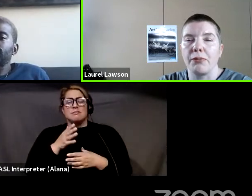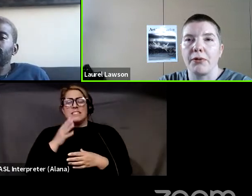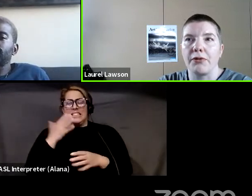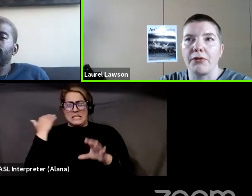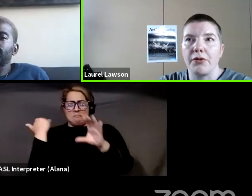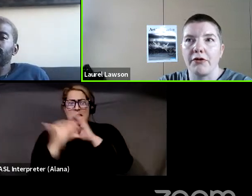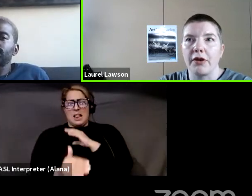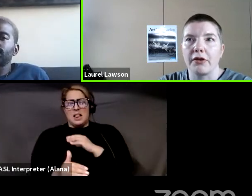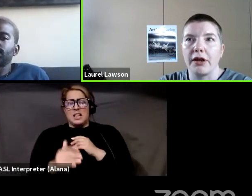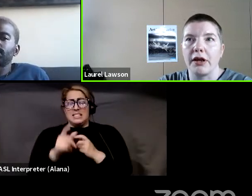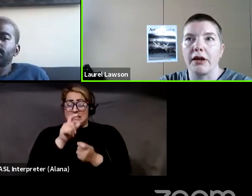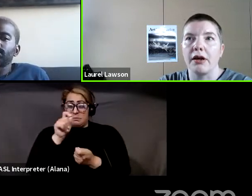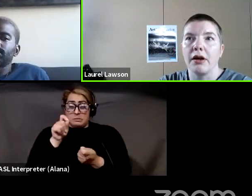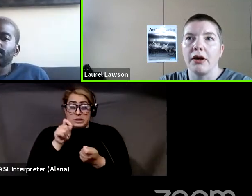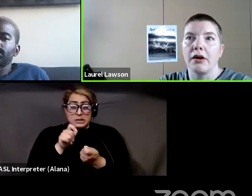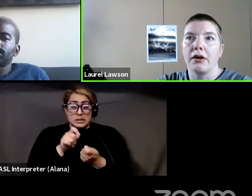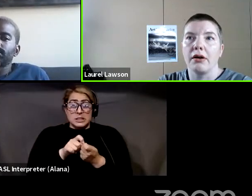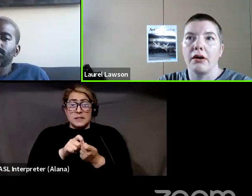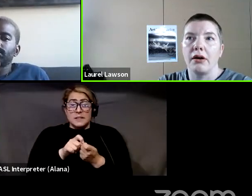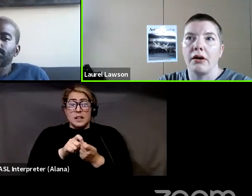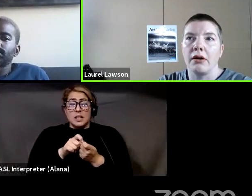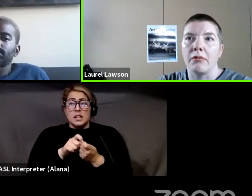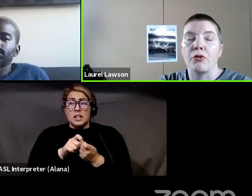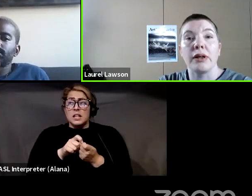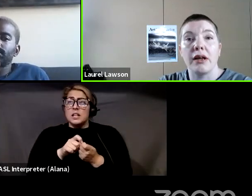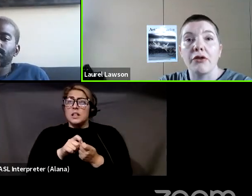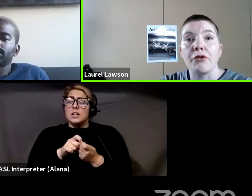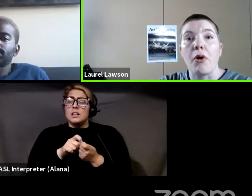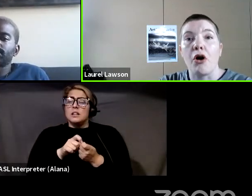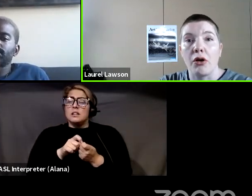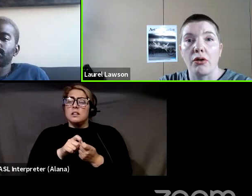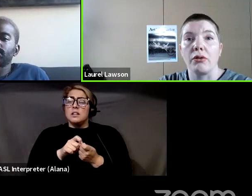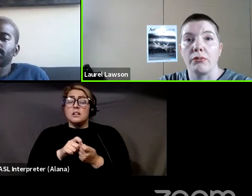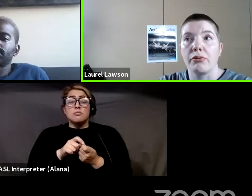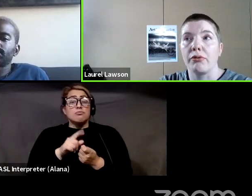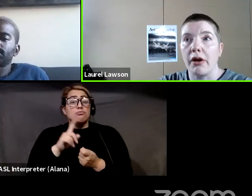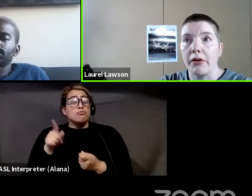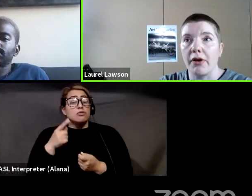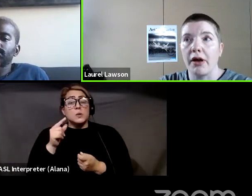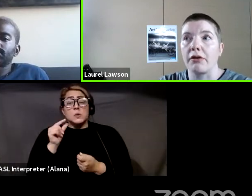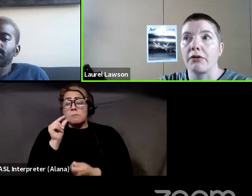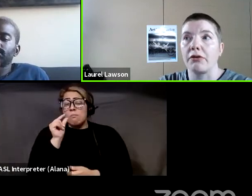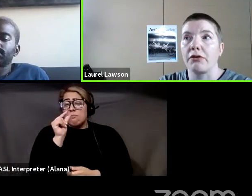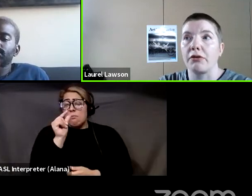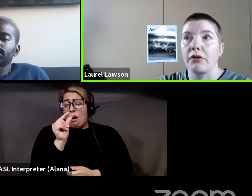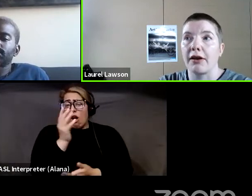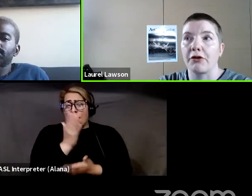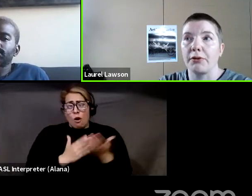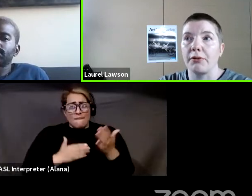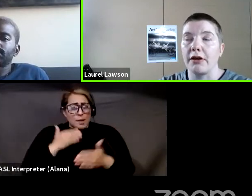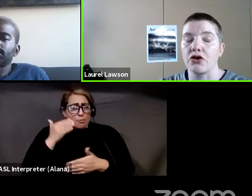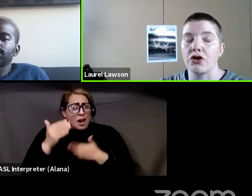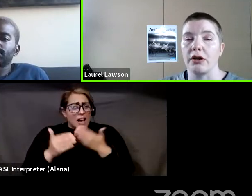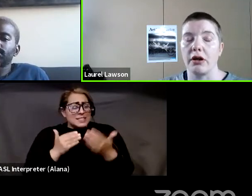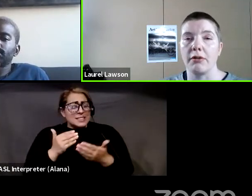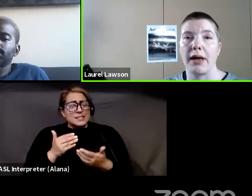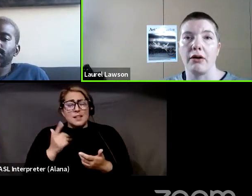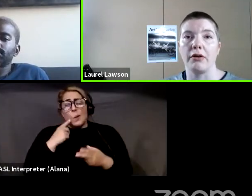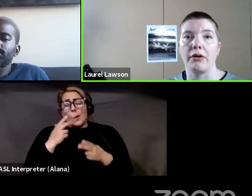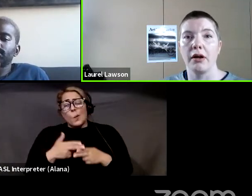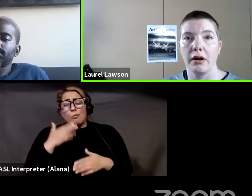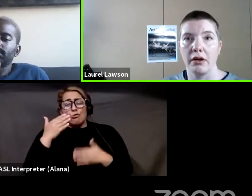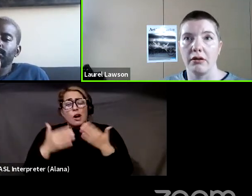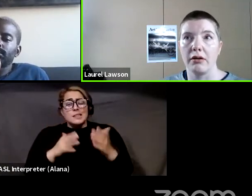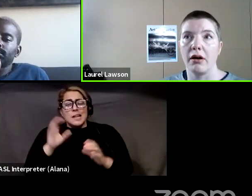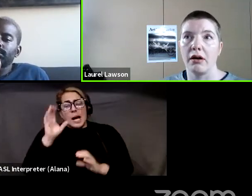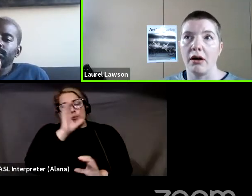was specifically really a small process exploration